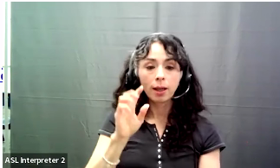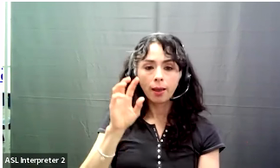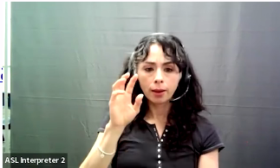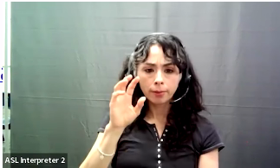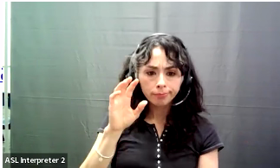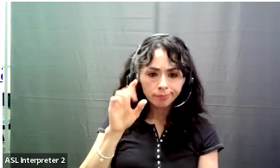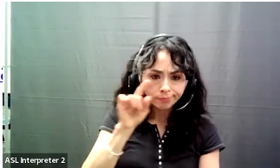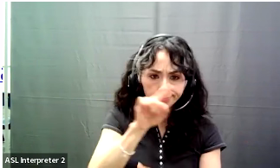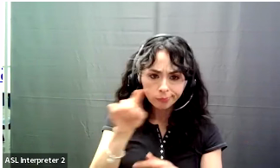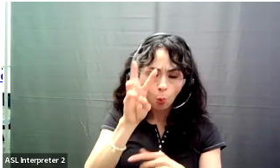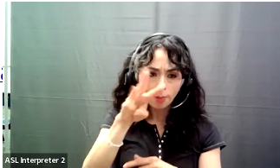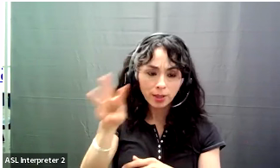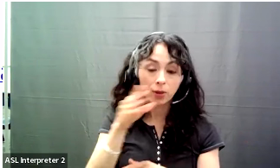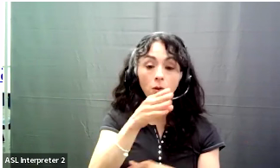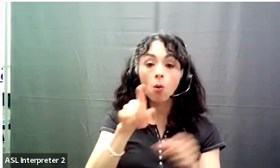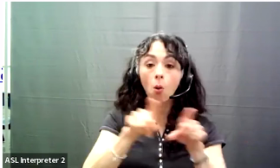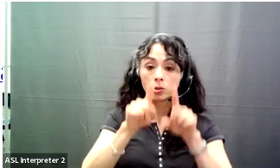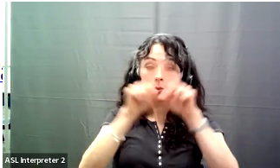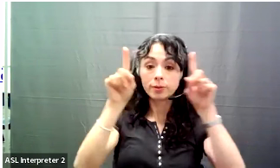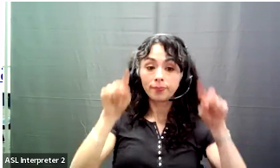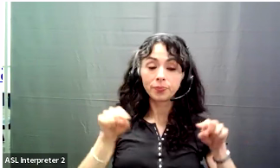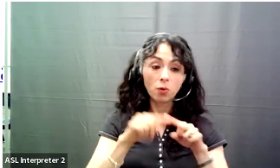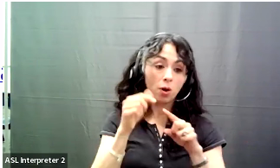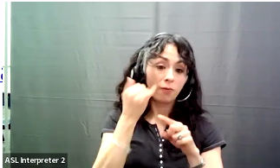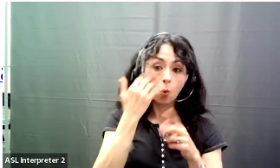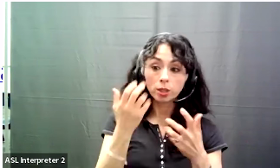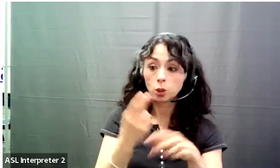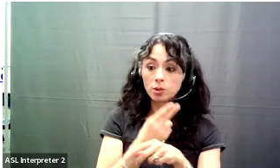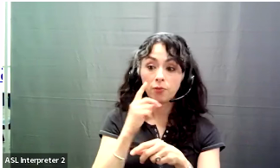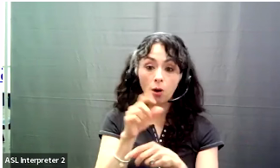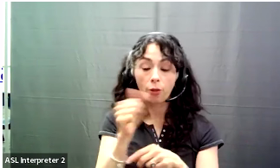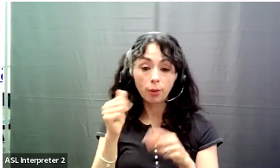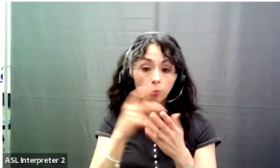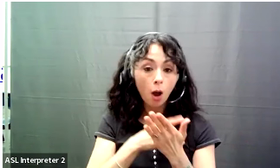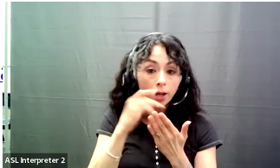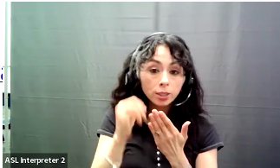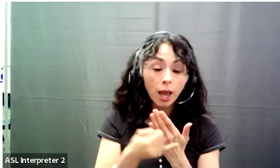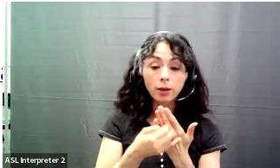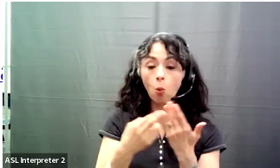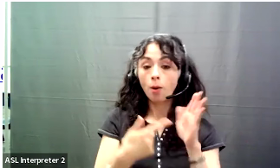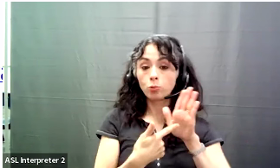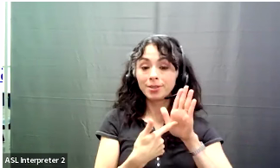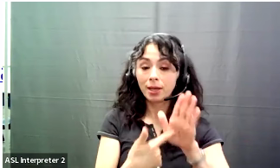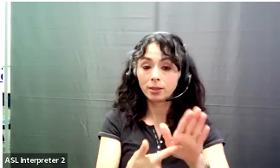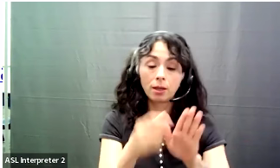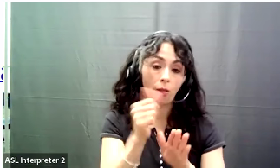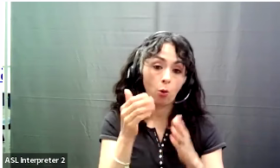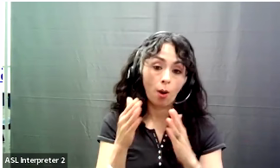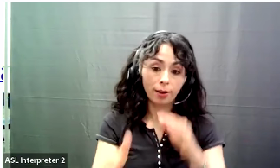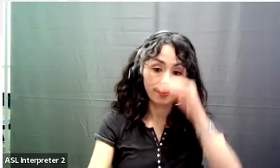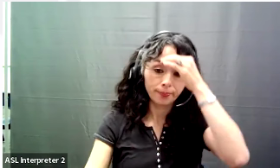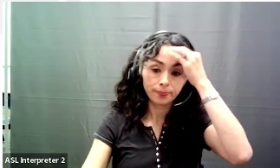in table form if you want to use it in a different type of project or present it in a different